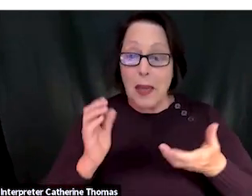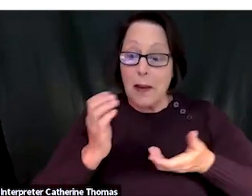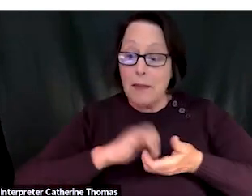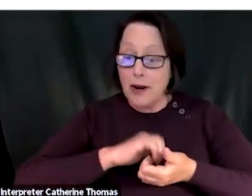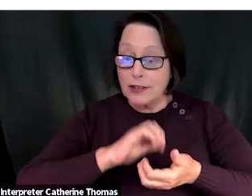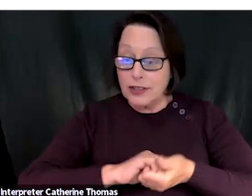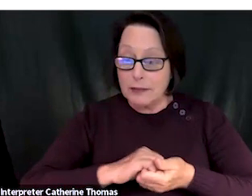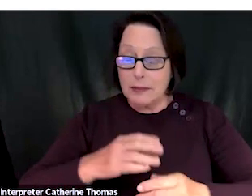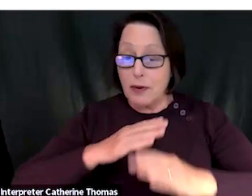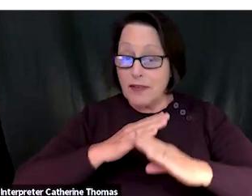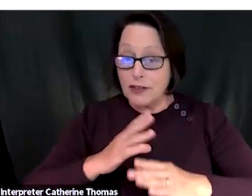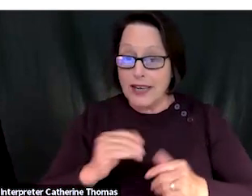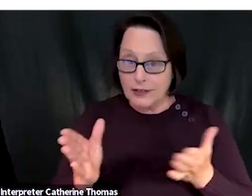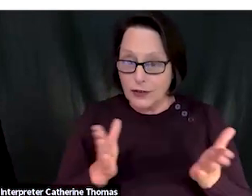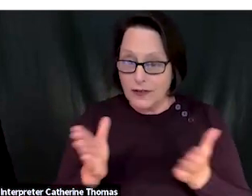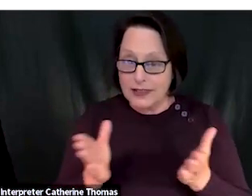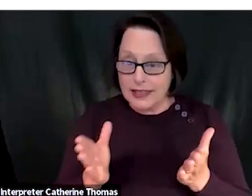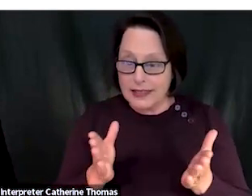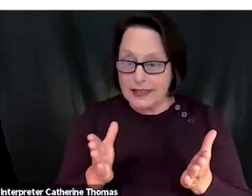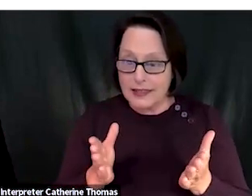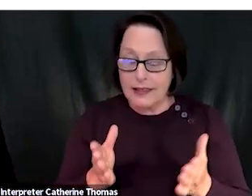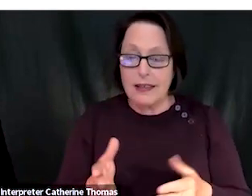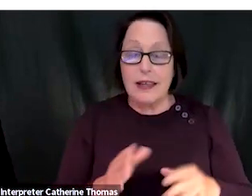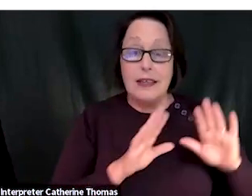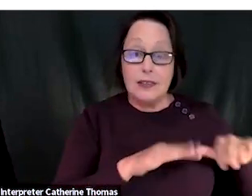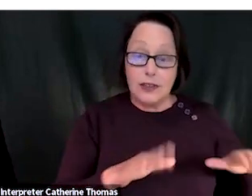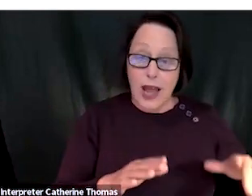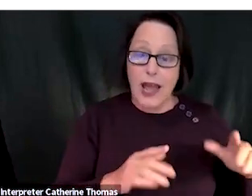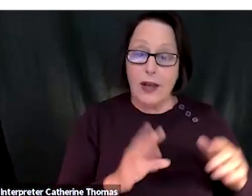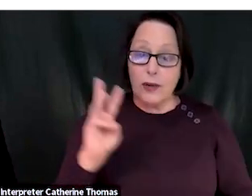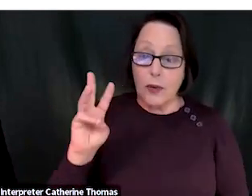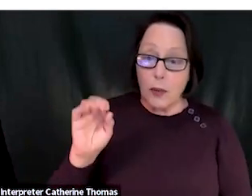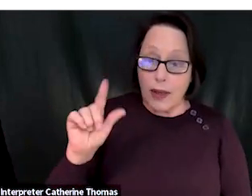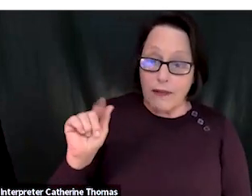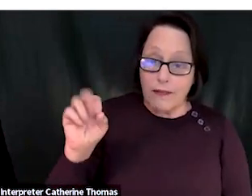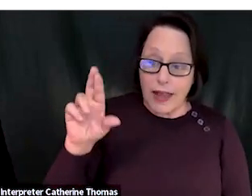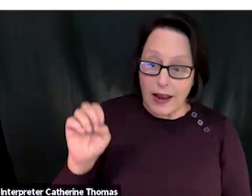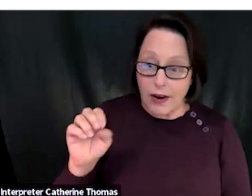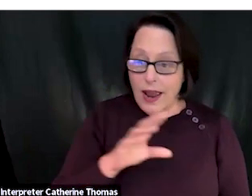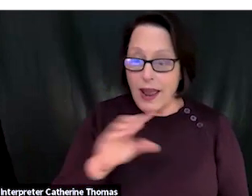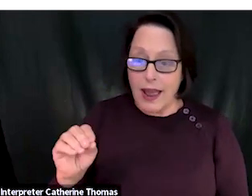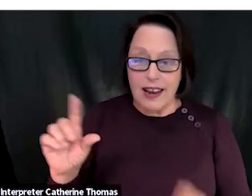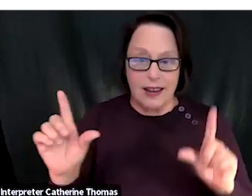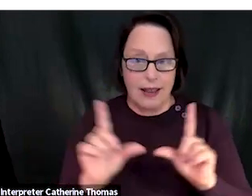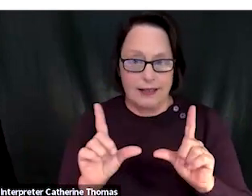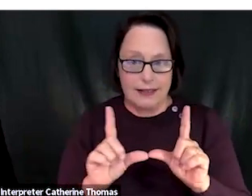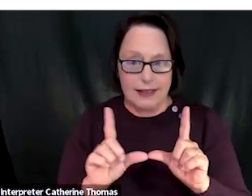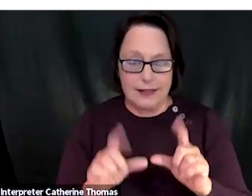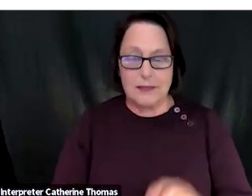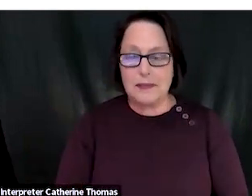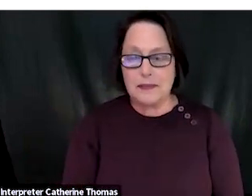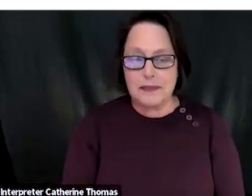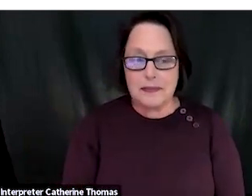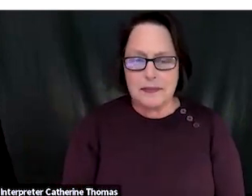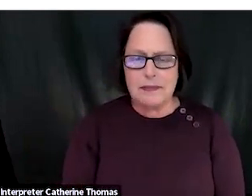Partnerships Prevention and Services, Child Welfare, and Licensing.